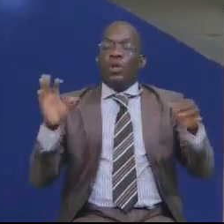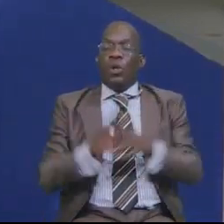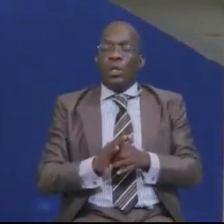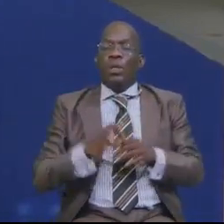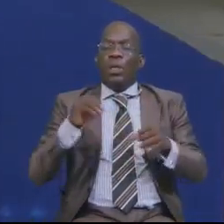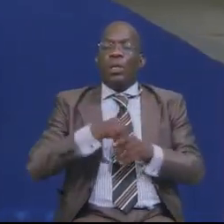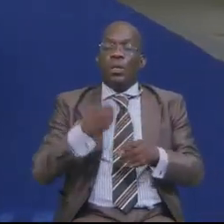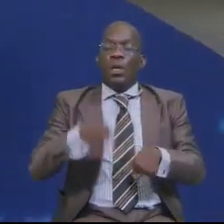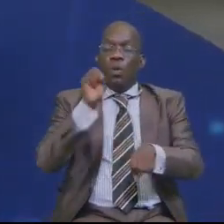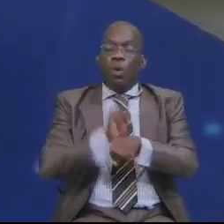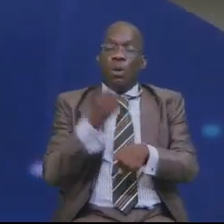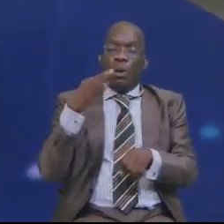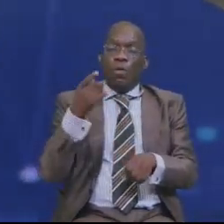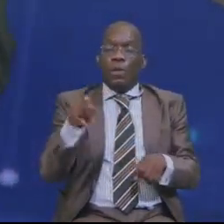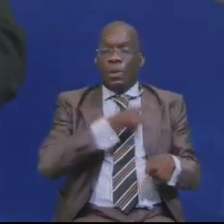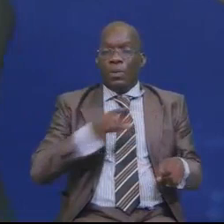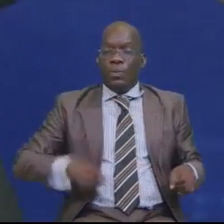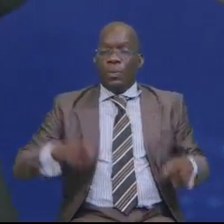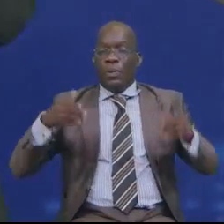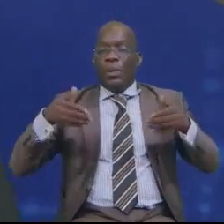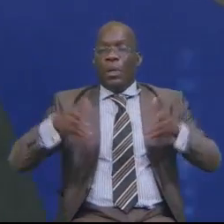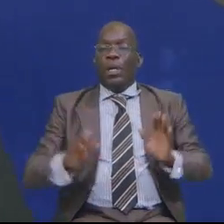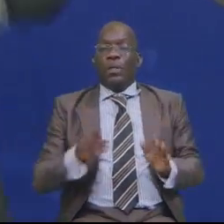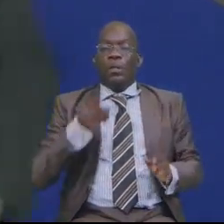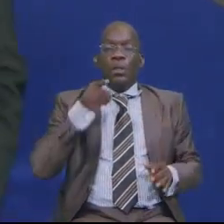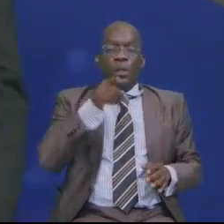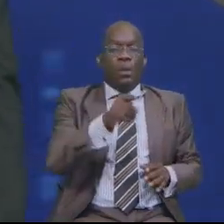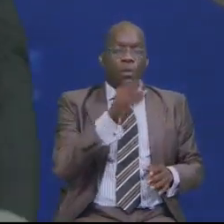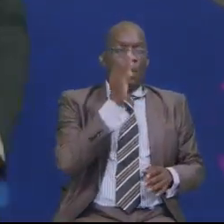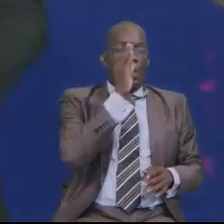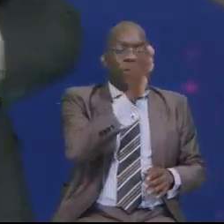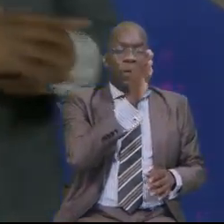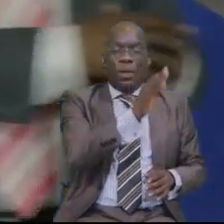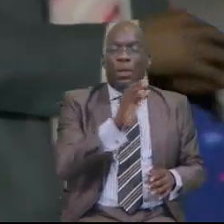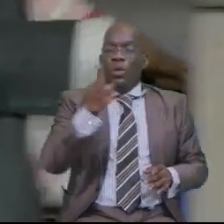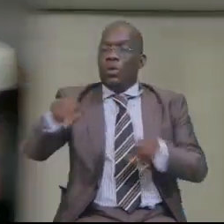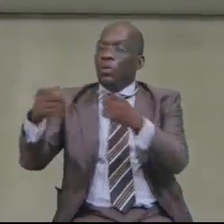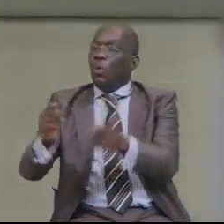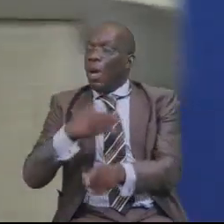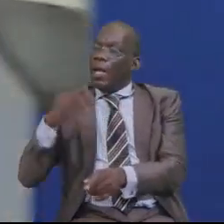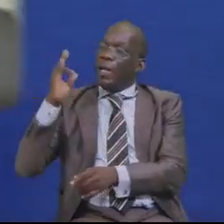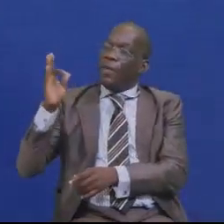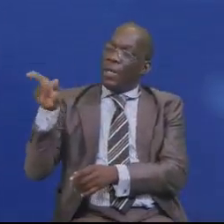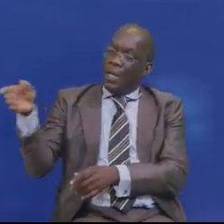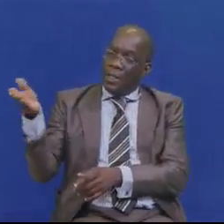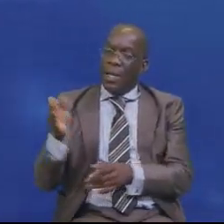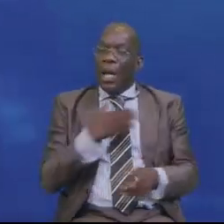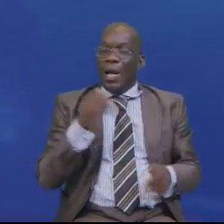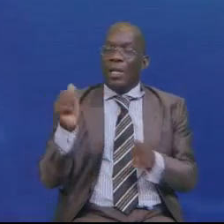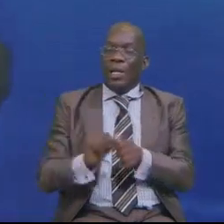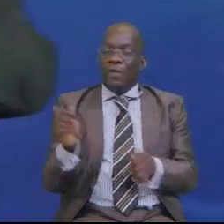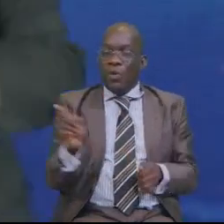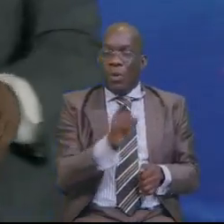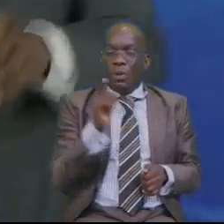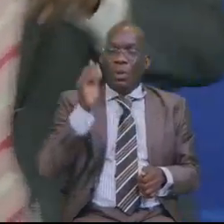the work of the Lord. Let him evangelize, and you go forth and evangelize, and everyone